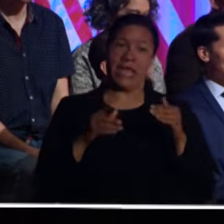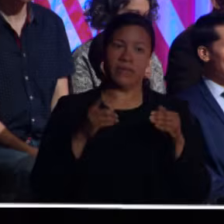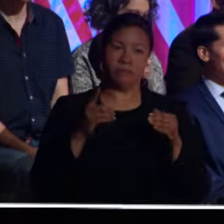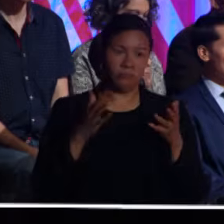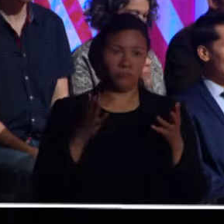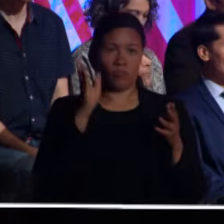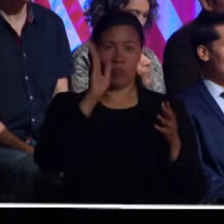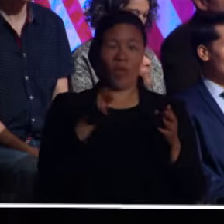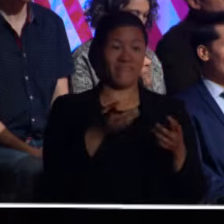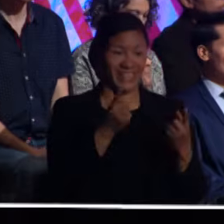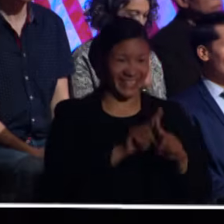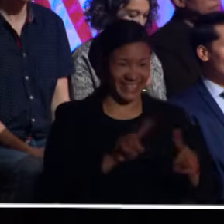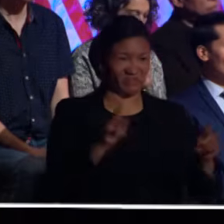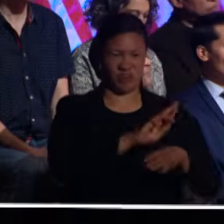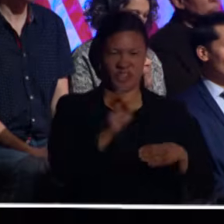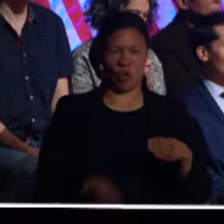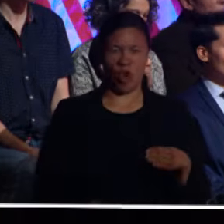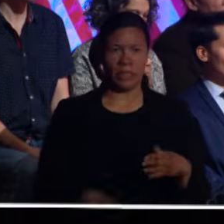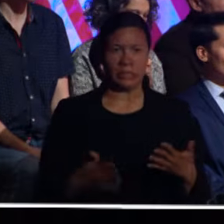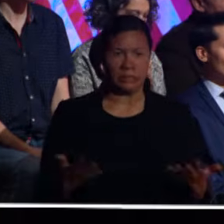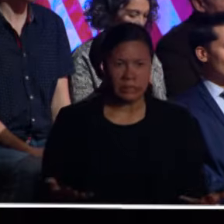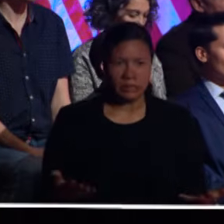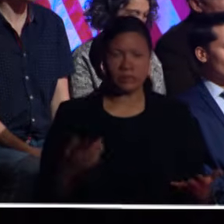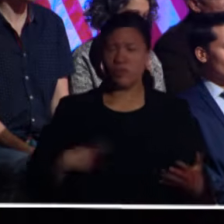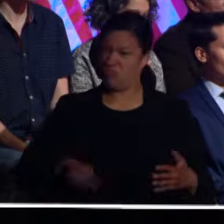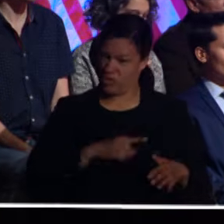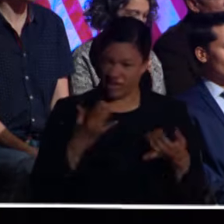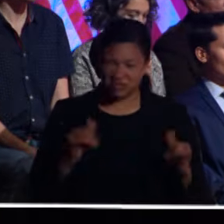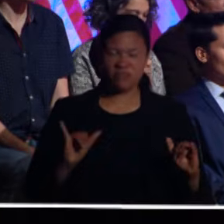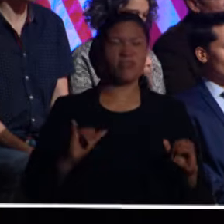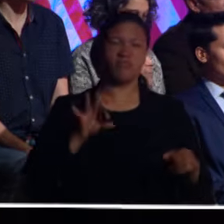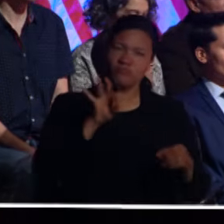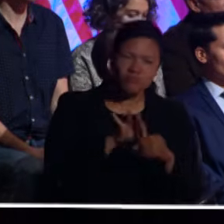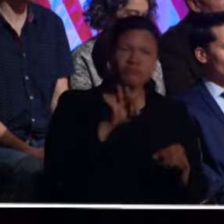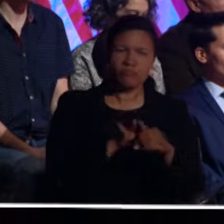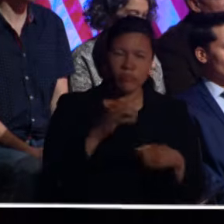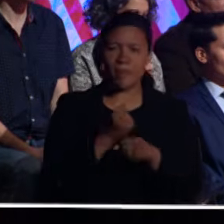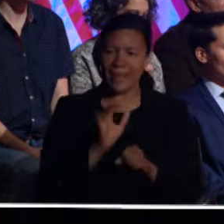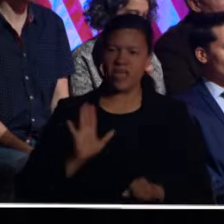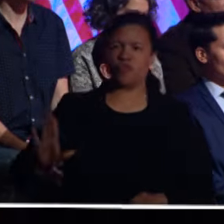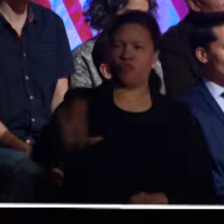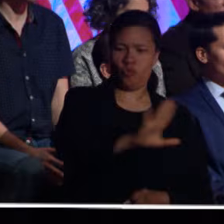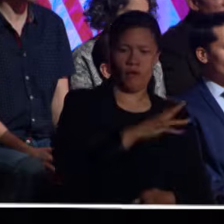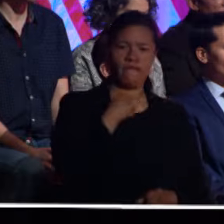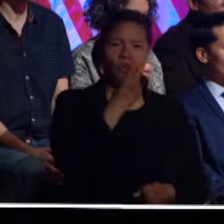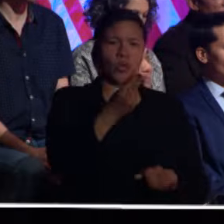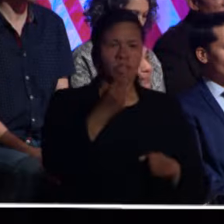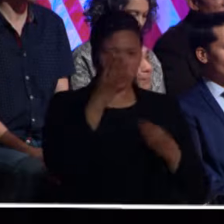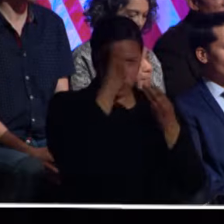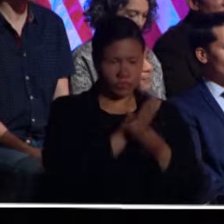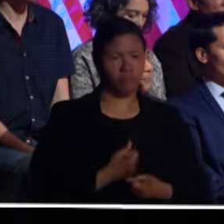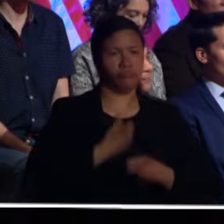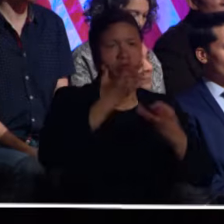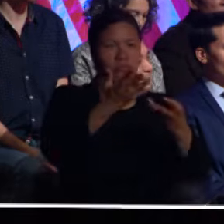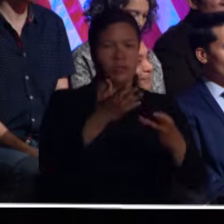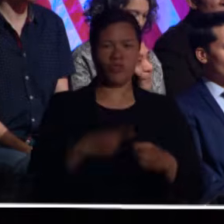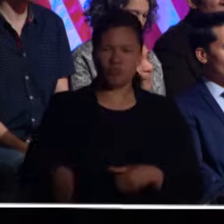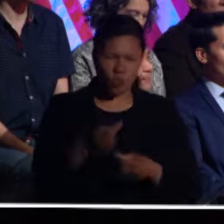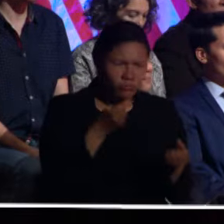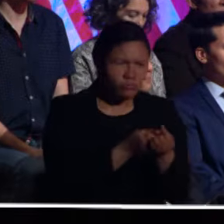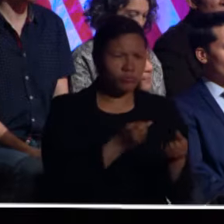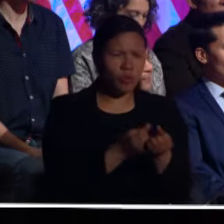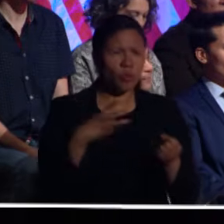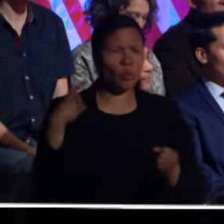different outcome. We came out and we made our voices heard. You came out strong for DC statehood, a